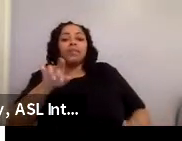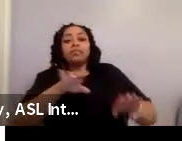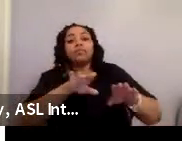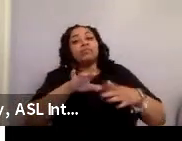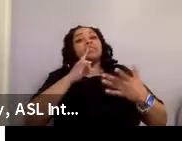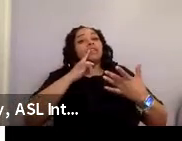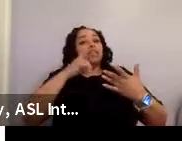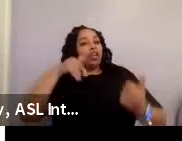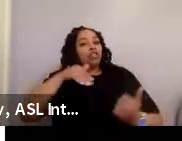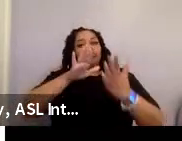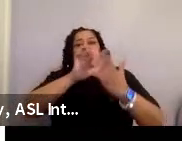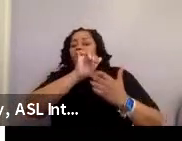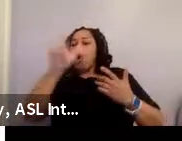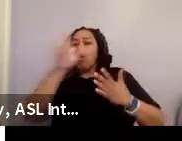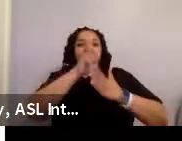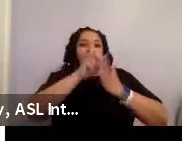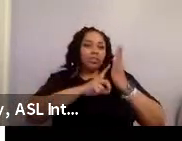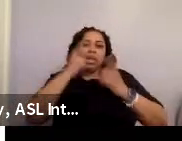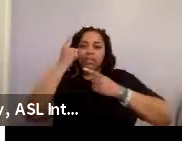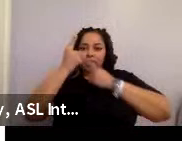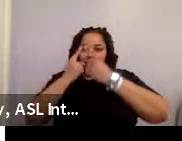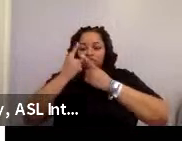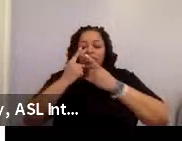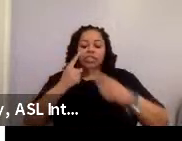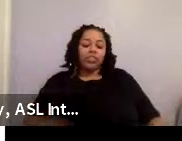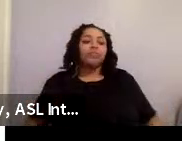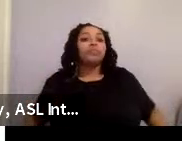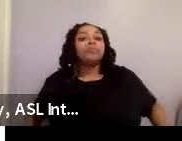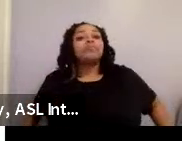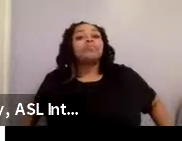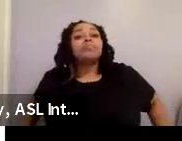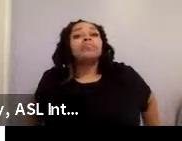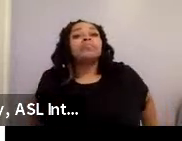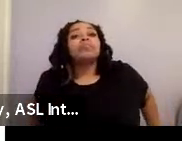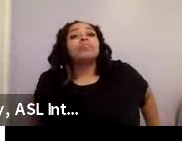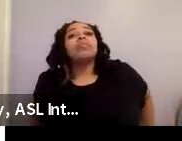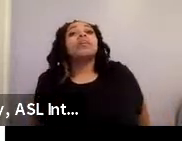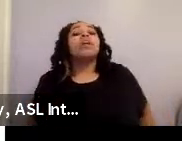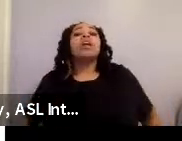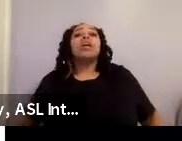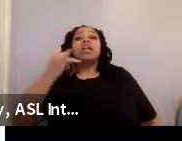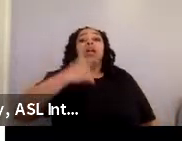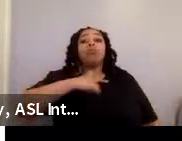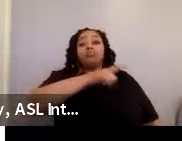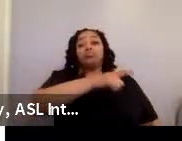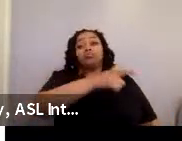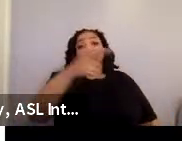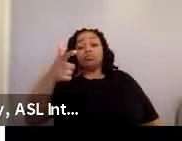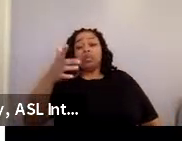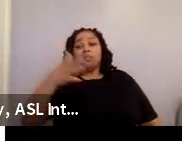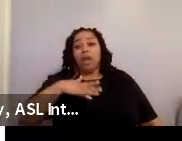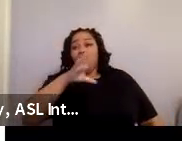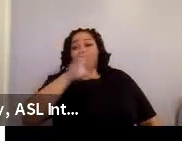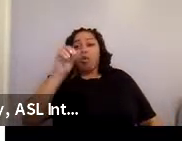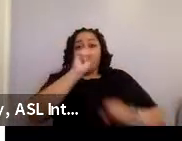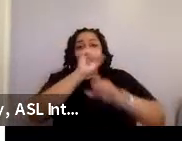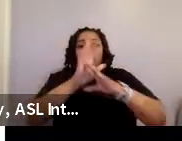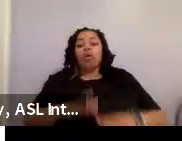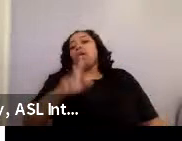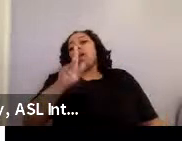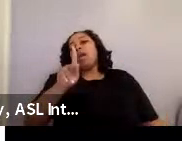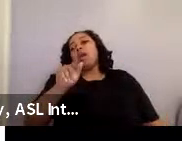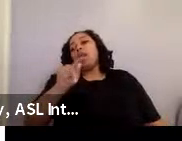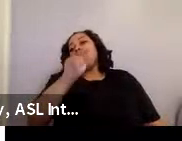all of those design considerations. And with that, I would like to turn it over to my colleague, Kathy Eng, for